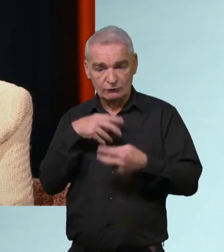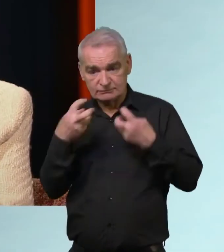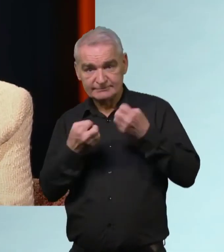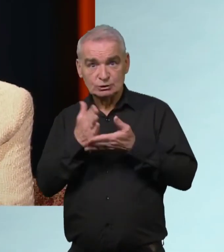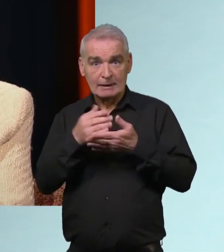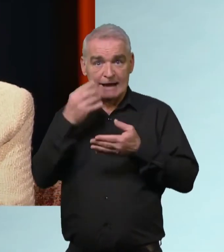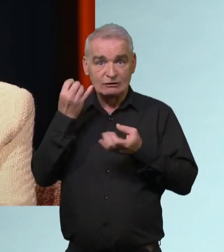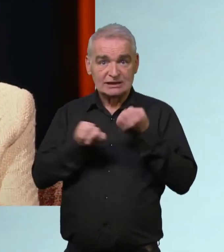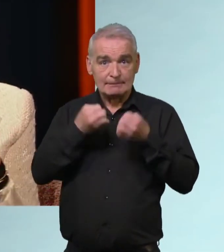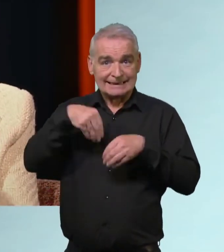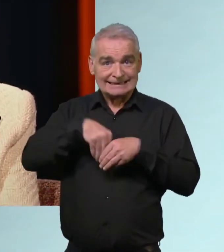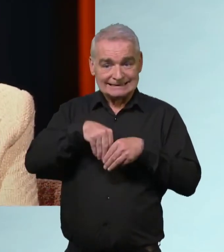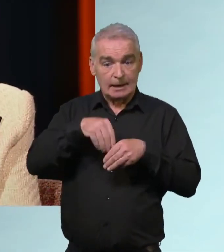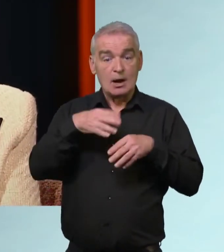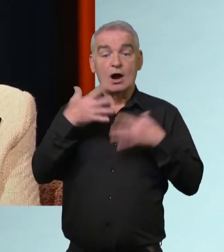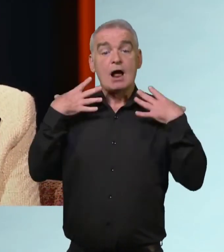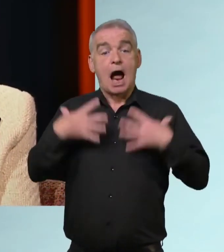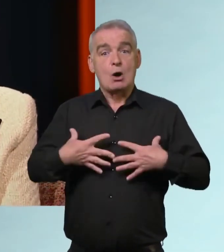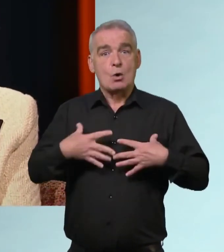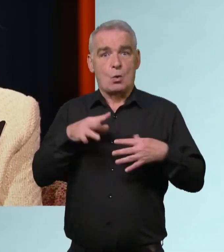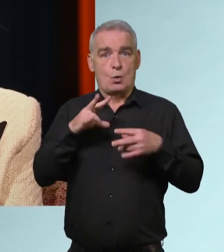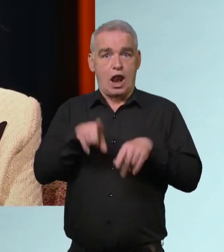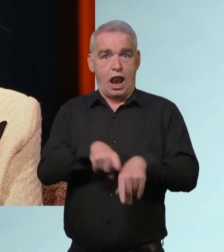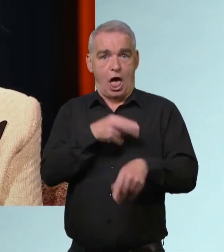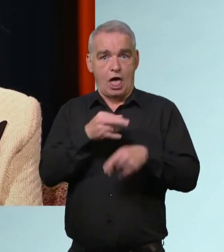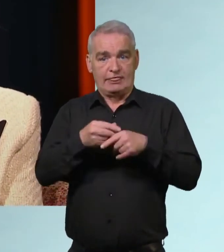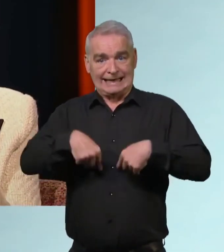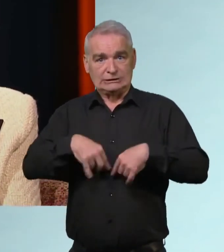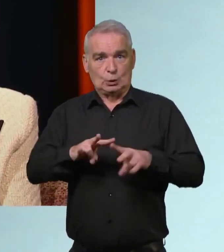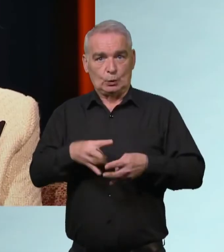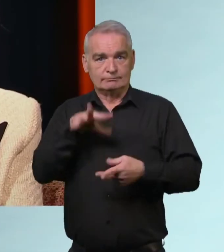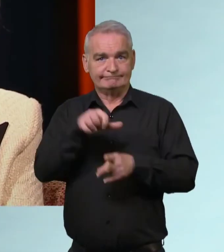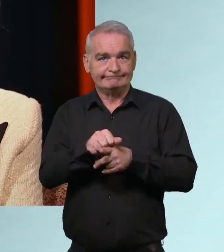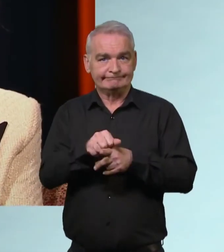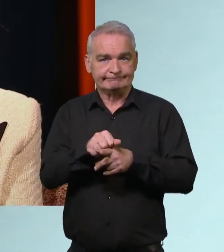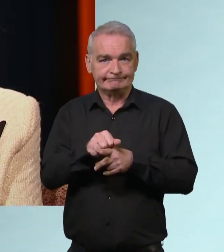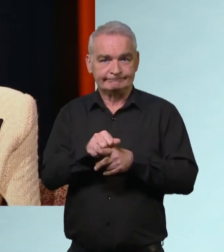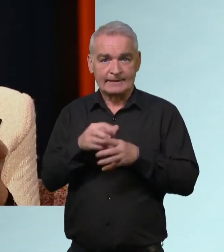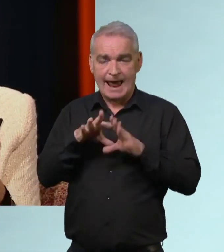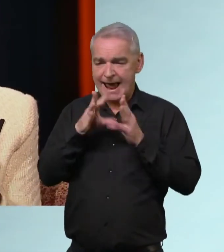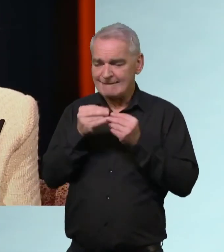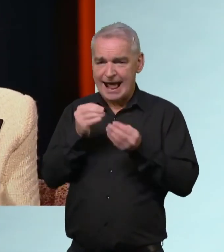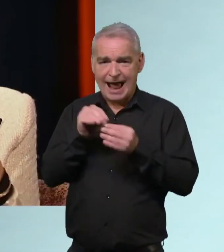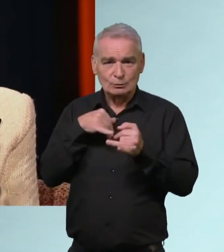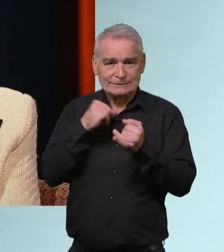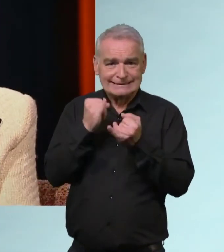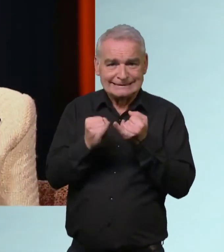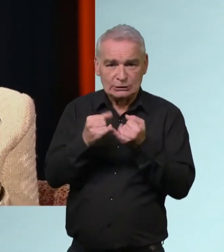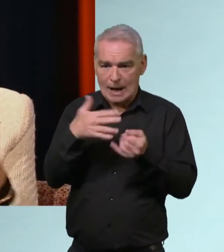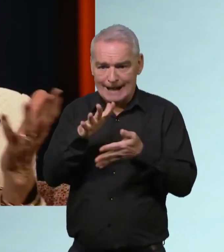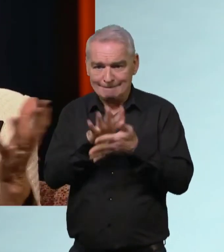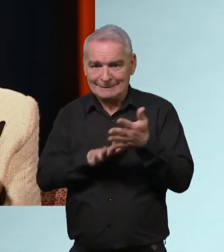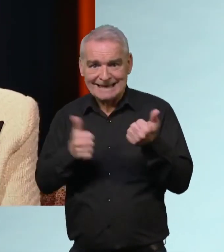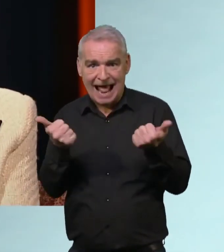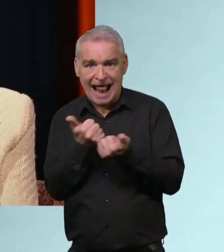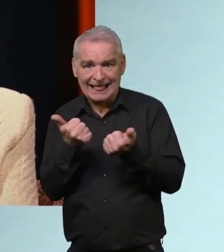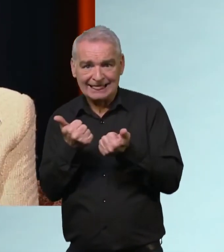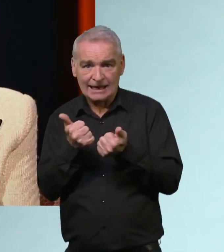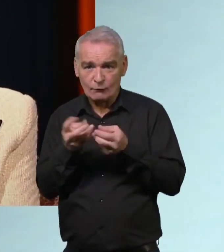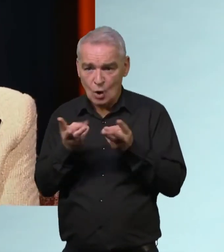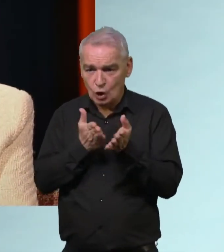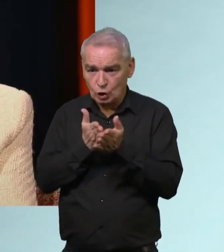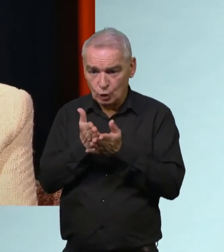inside. Right. So everything is so detailed. You've got to make sure you don't miss anything. And you've got to then try and work out the relevance